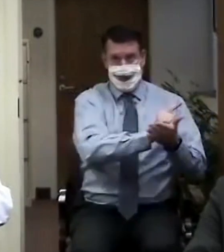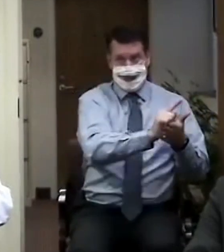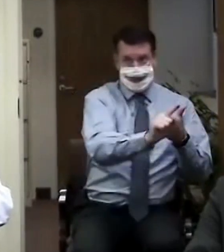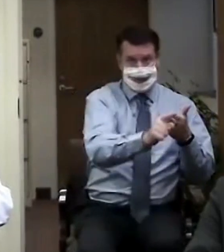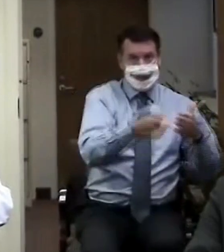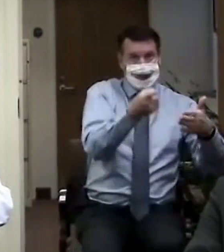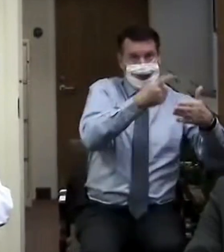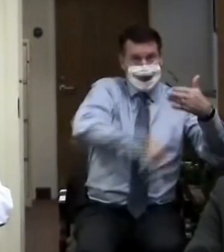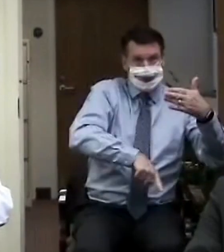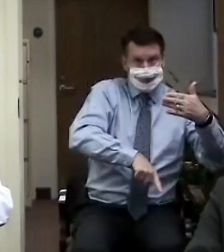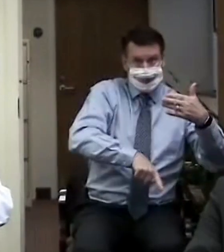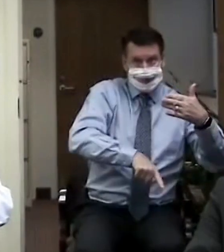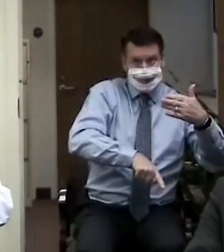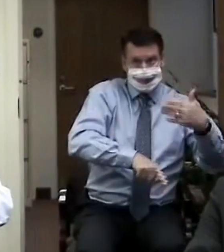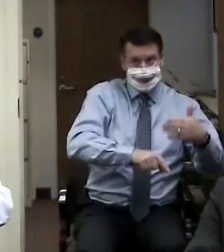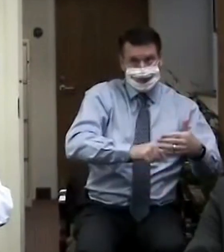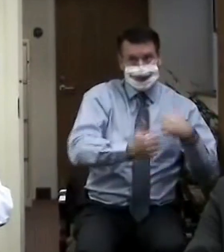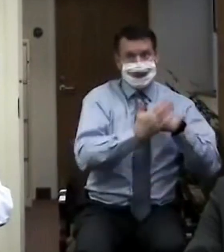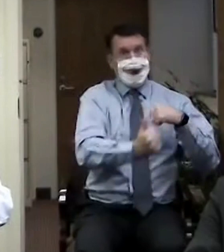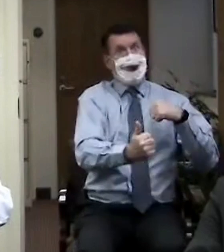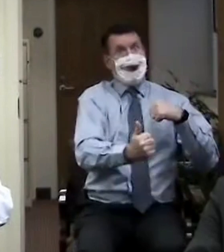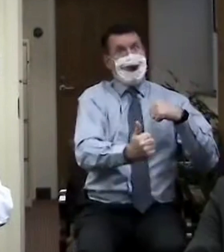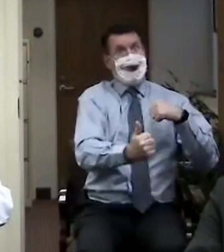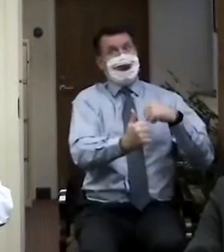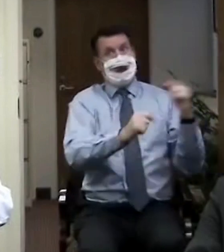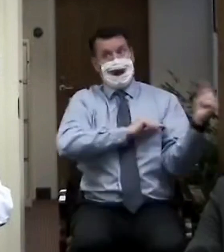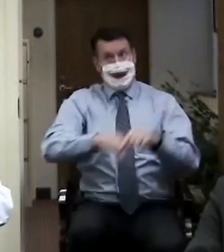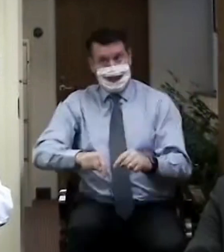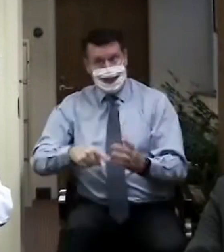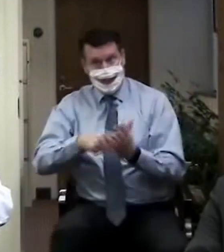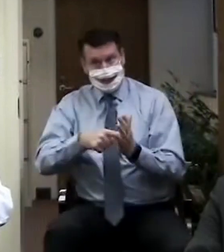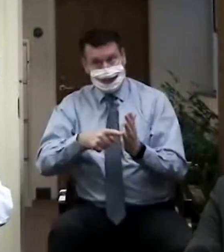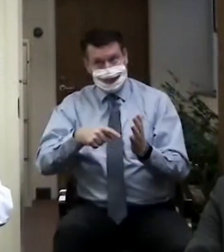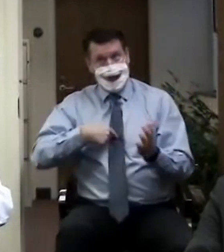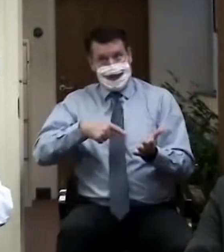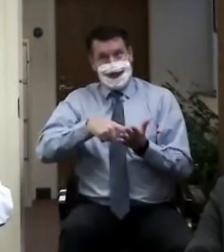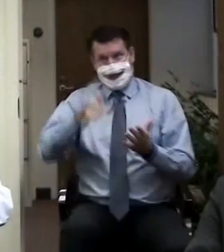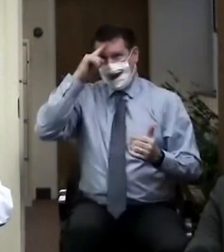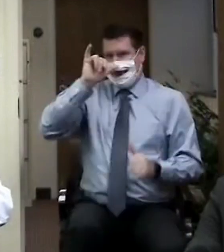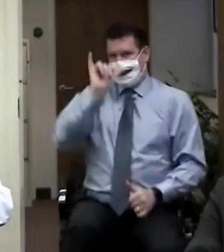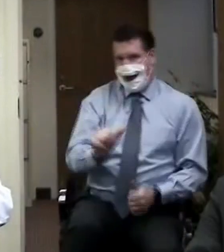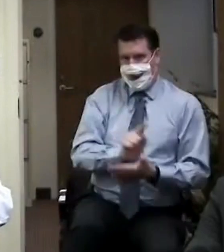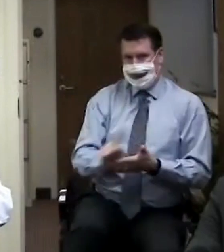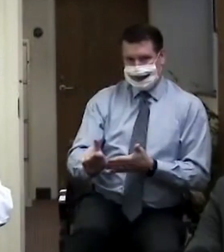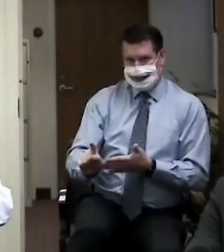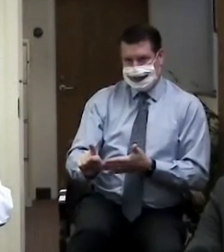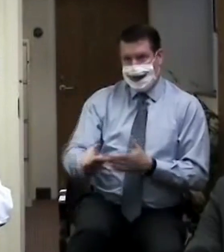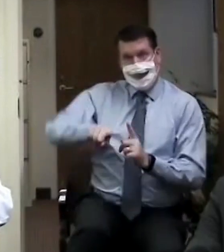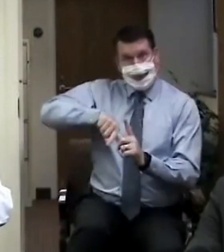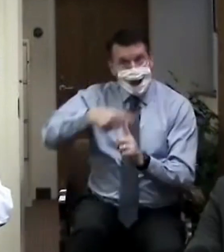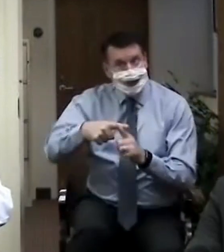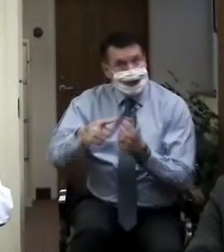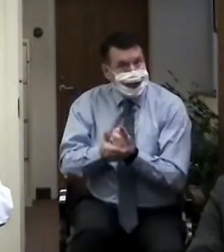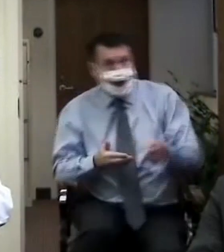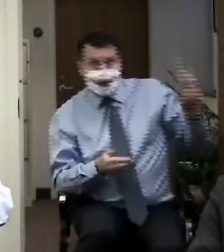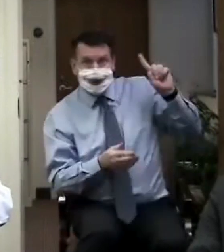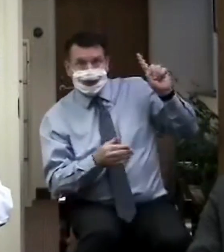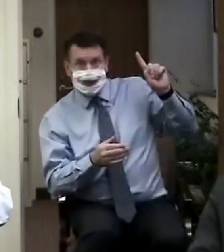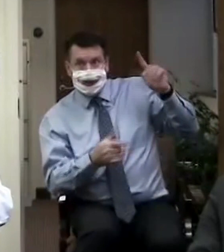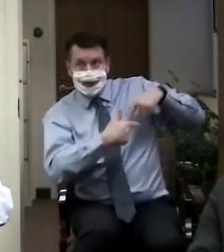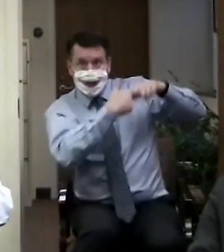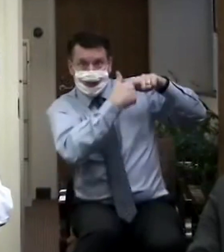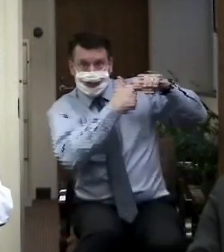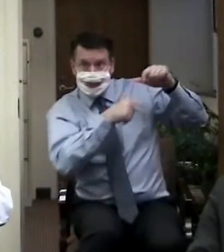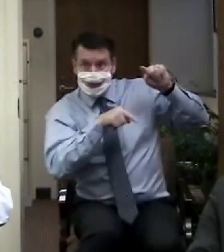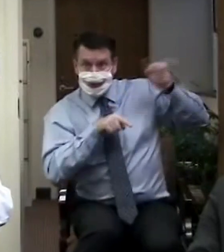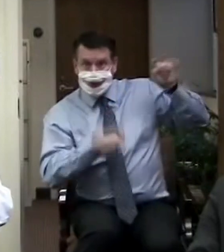We do hope that many of them will be eligible for unemployment, and we have certainly done a lot in terms